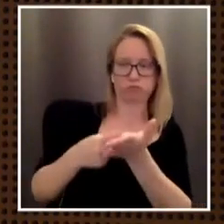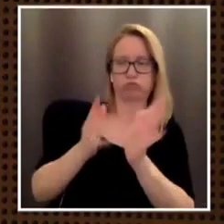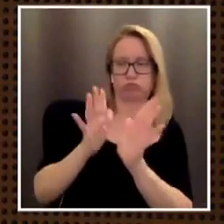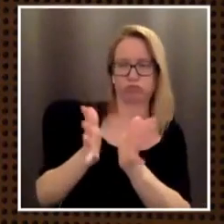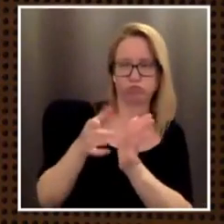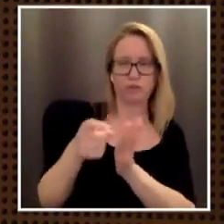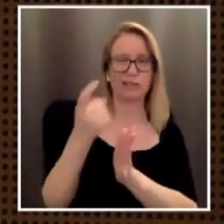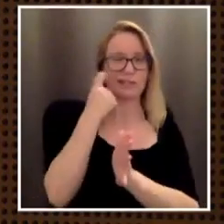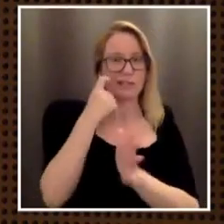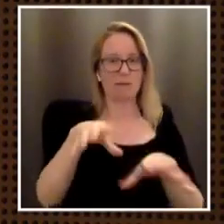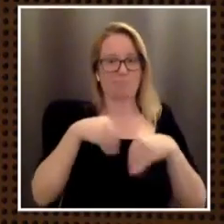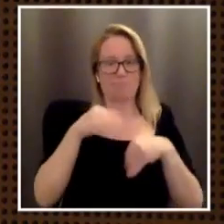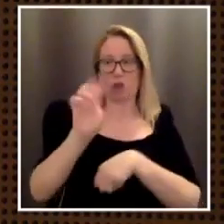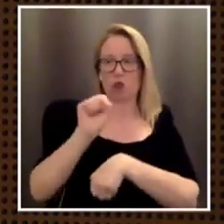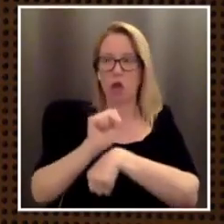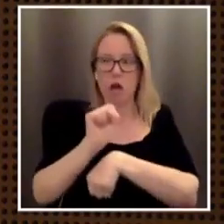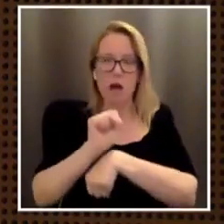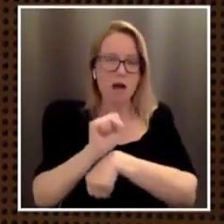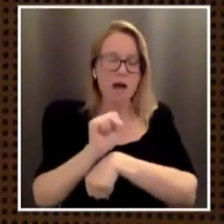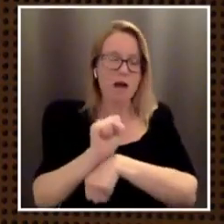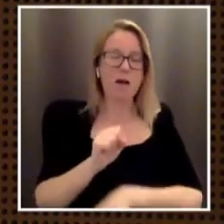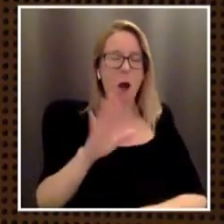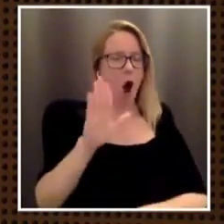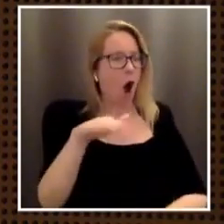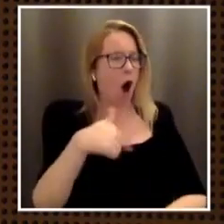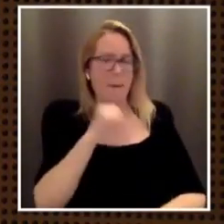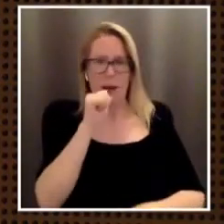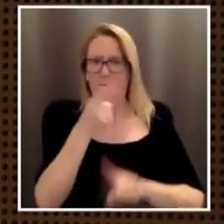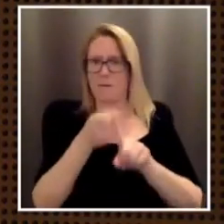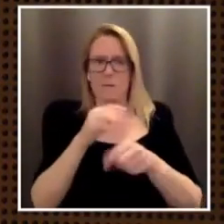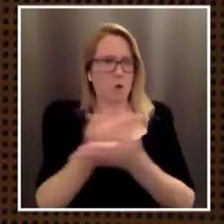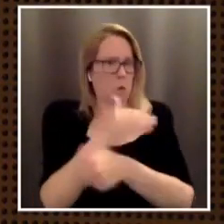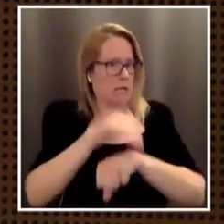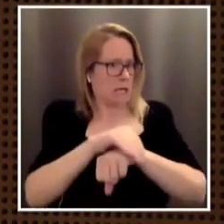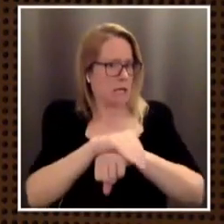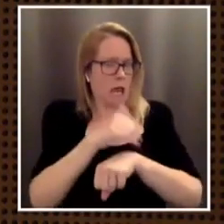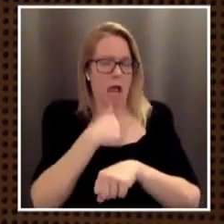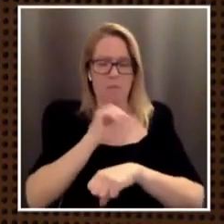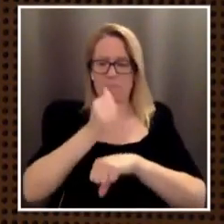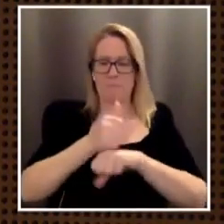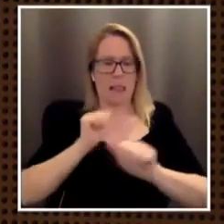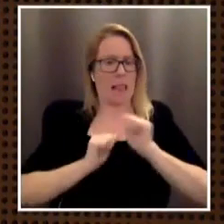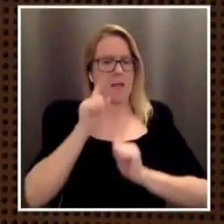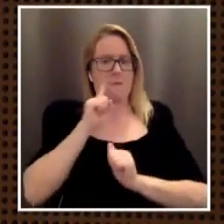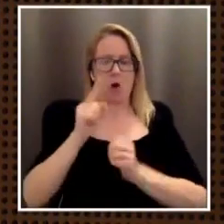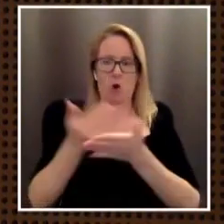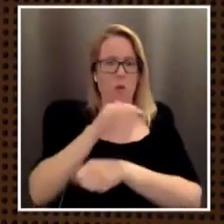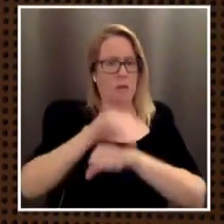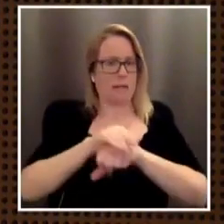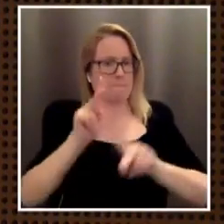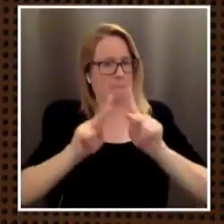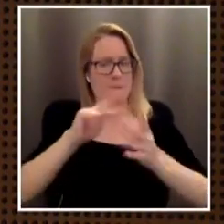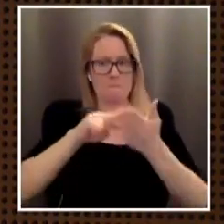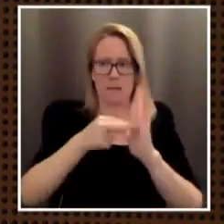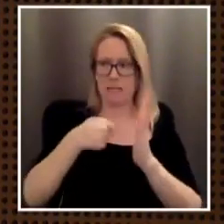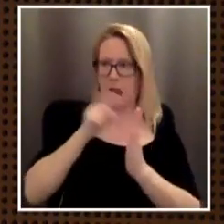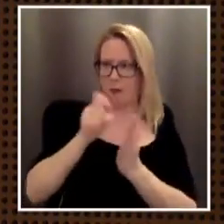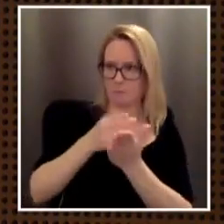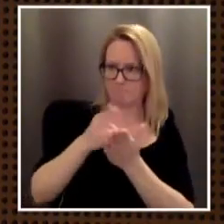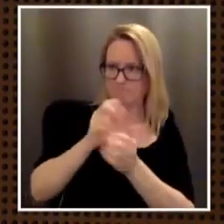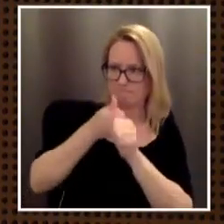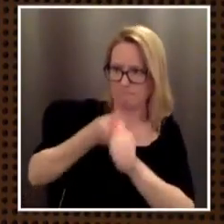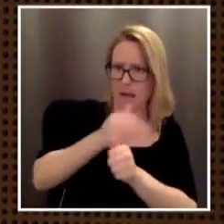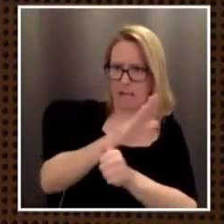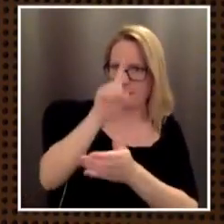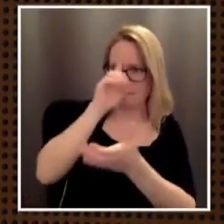taken on her job and she was like, I'm not from New England and I'm making this play for New Englanders, so I need to be true to what they